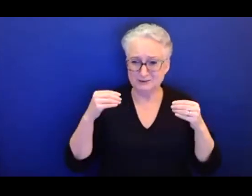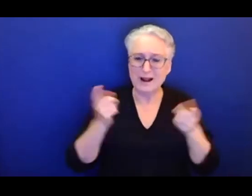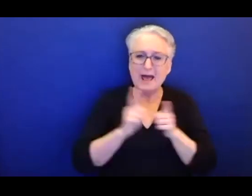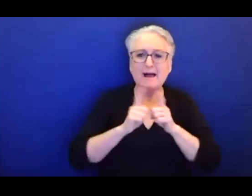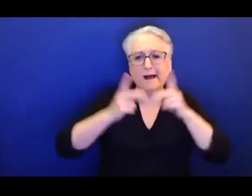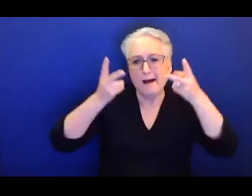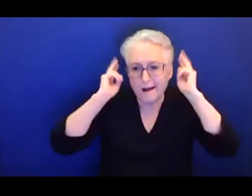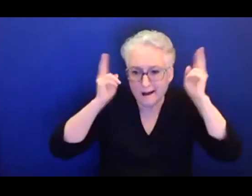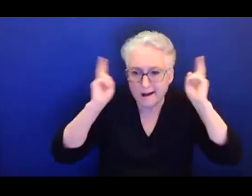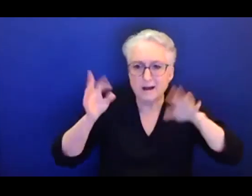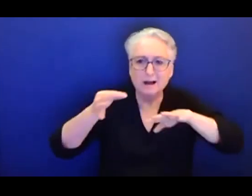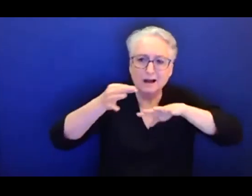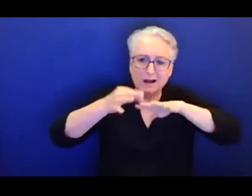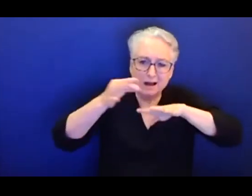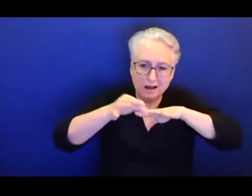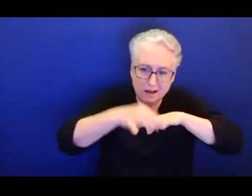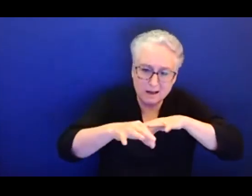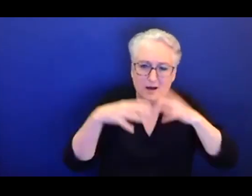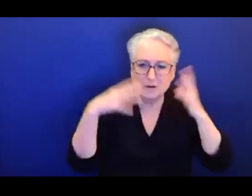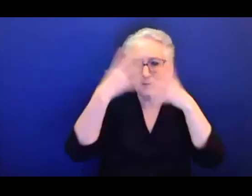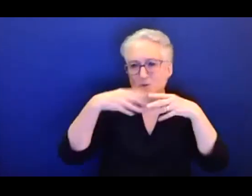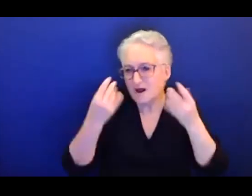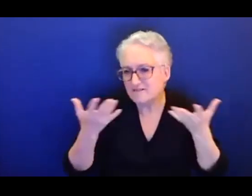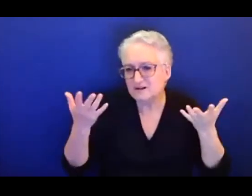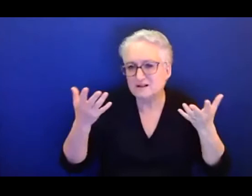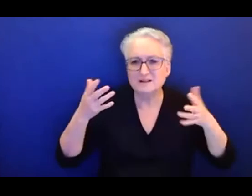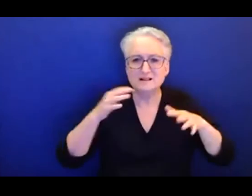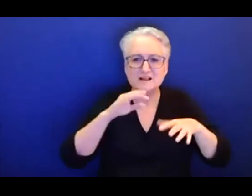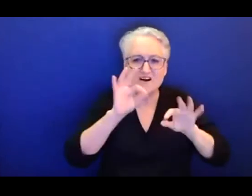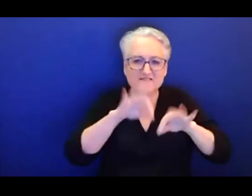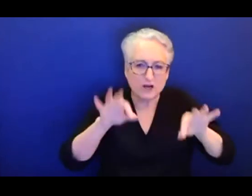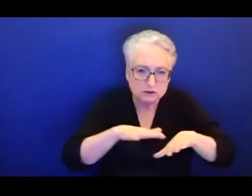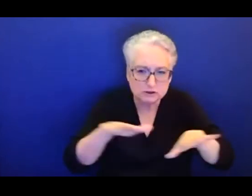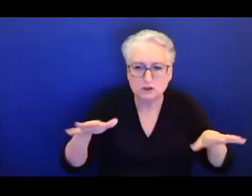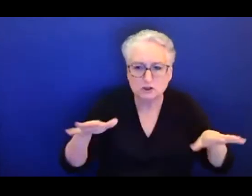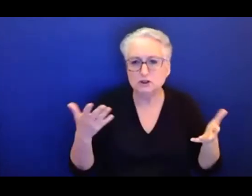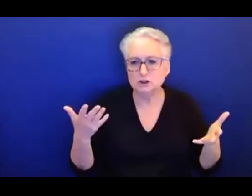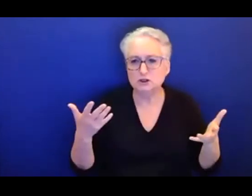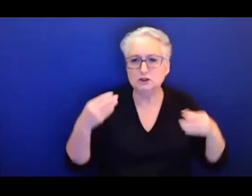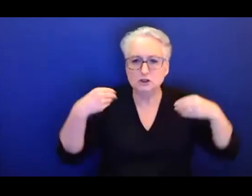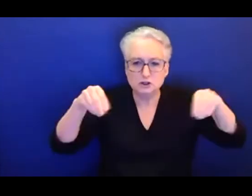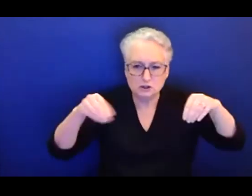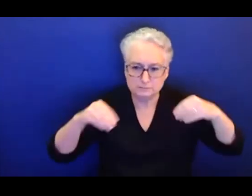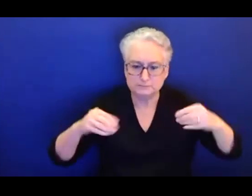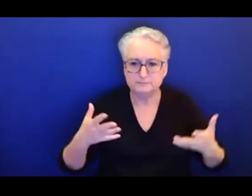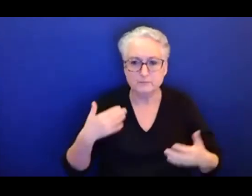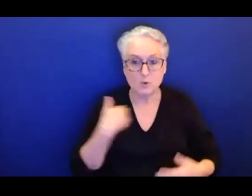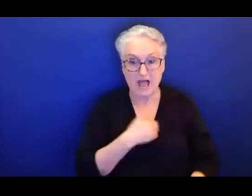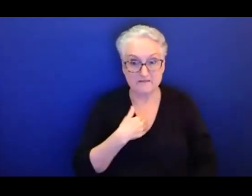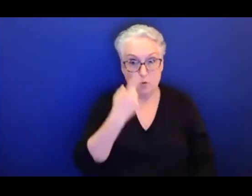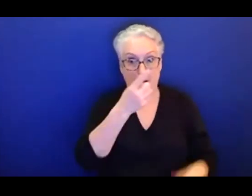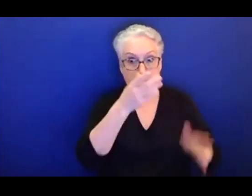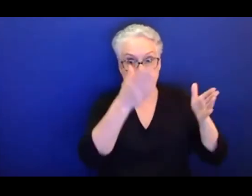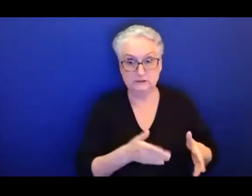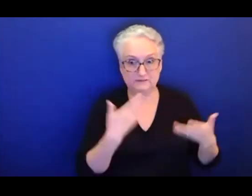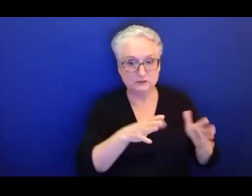We have 4 different, we have a liaison for each quadrant, which is in the person I'm going to